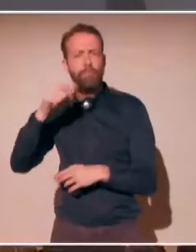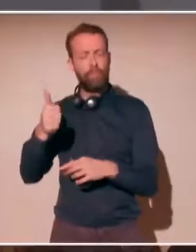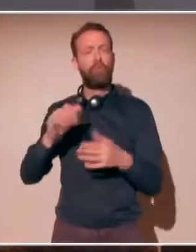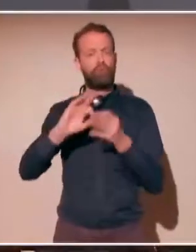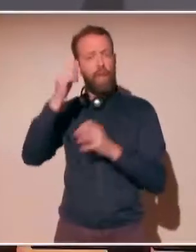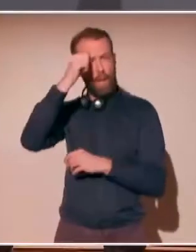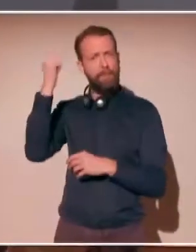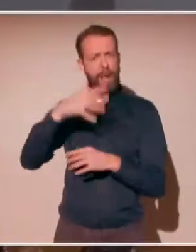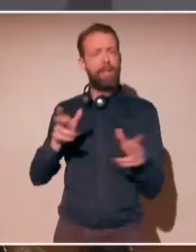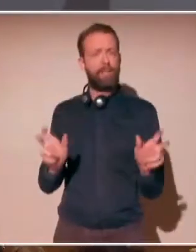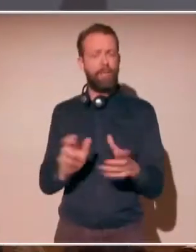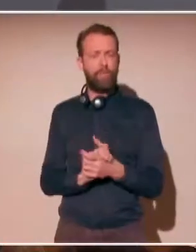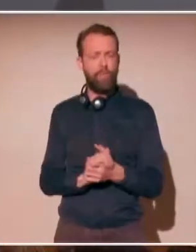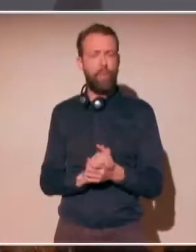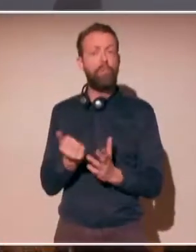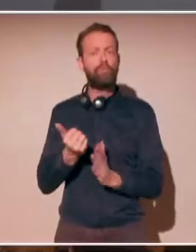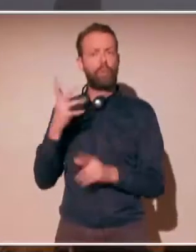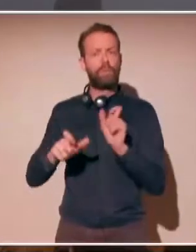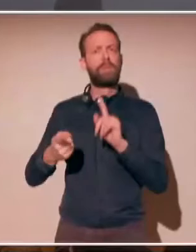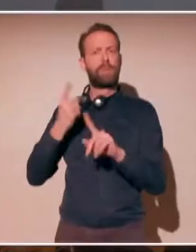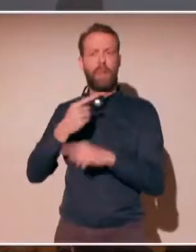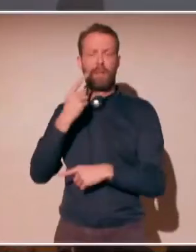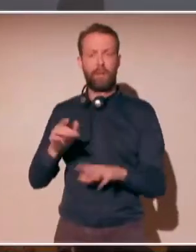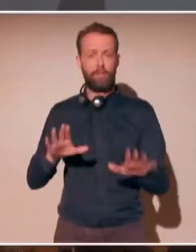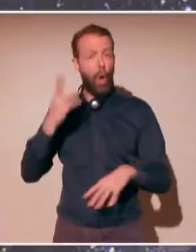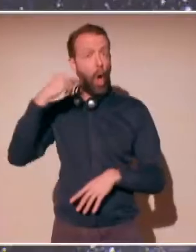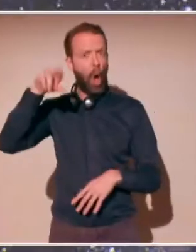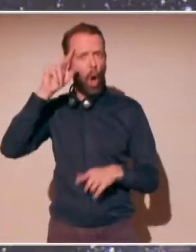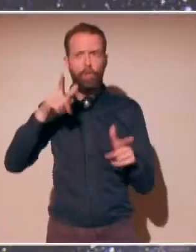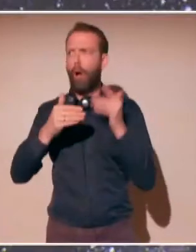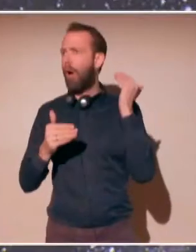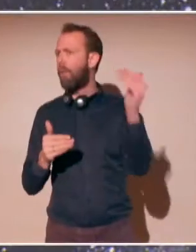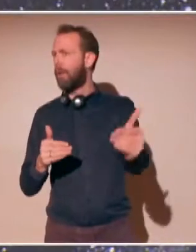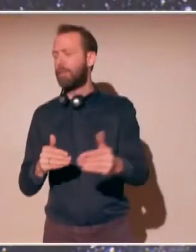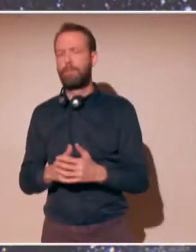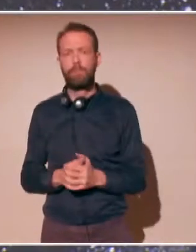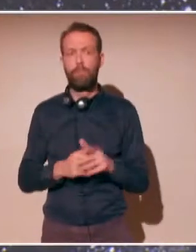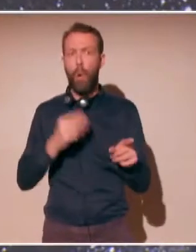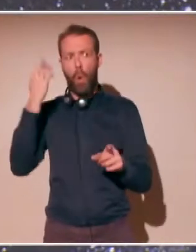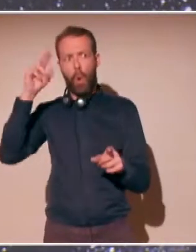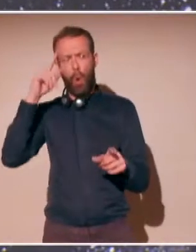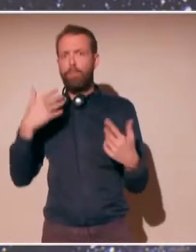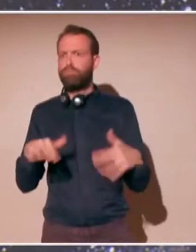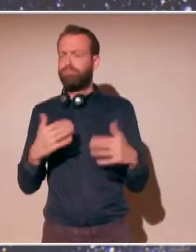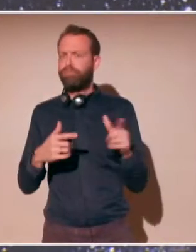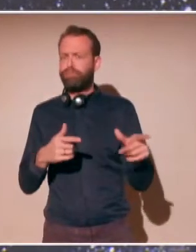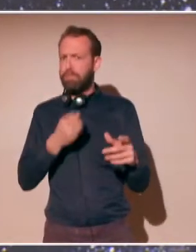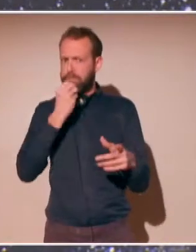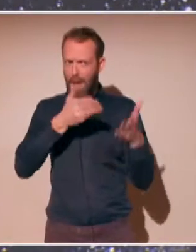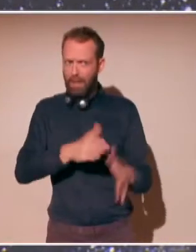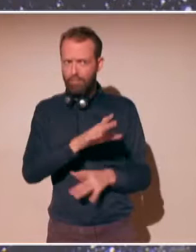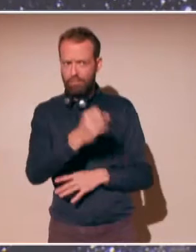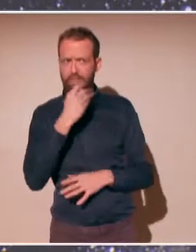which is very rare on an American TV channels, I heard many specialists saying, well, Europe is really ahead of us.